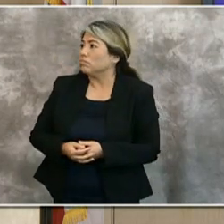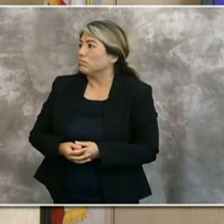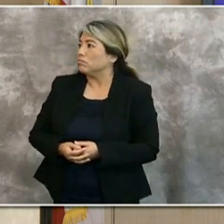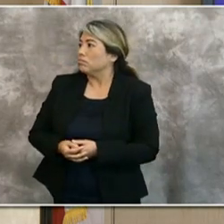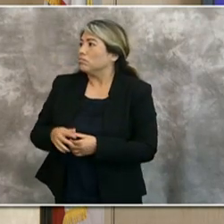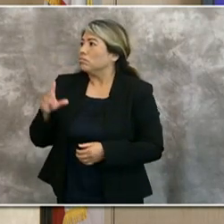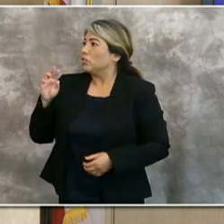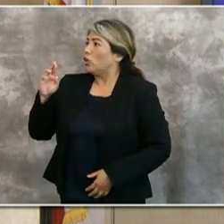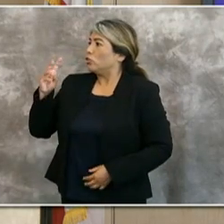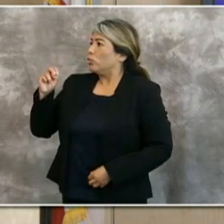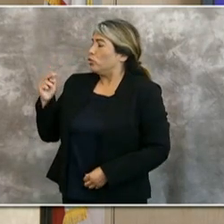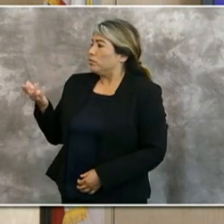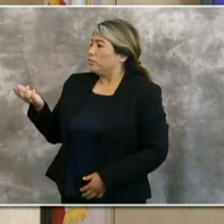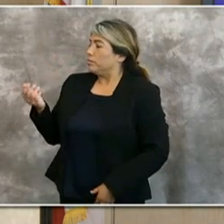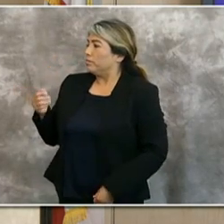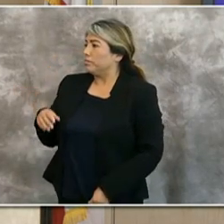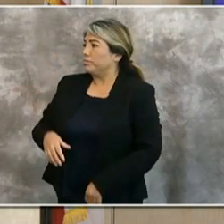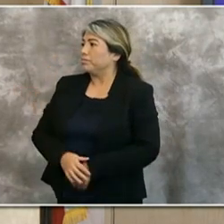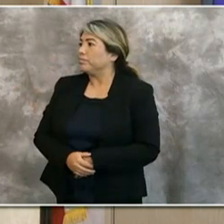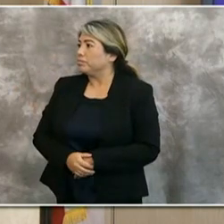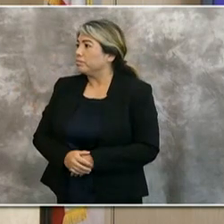Wooten.